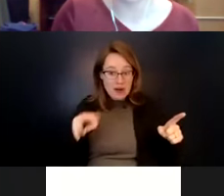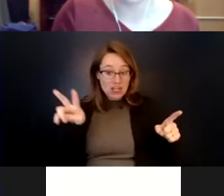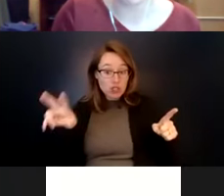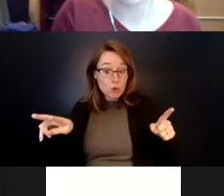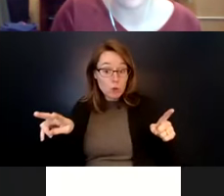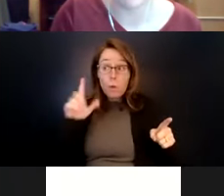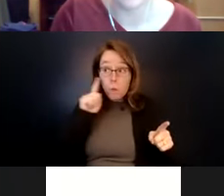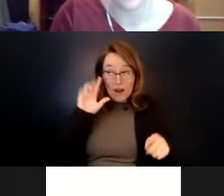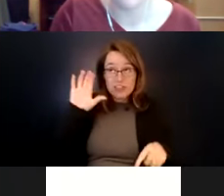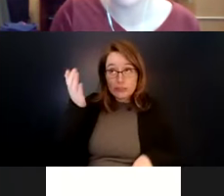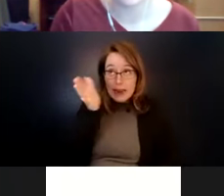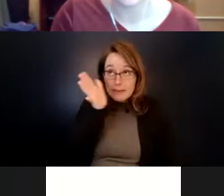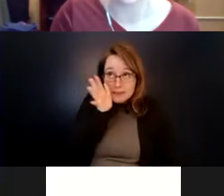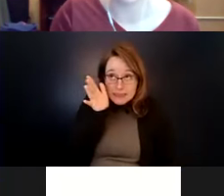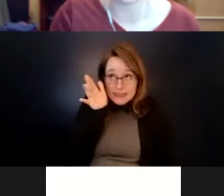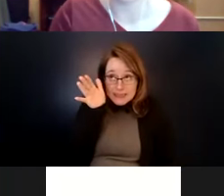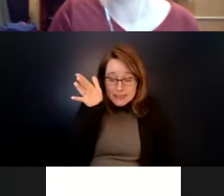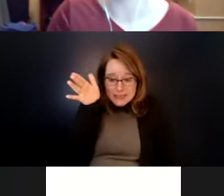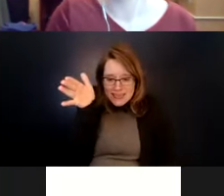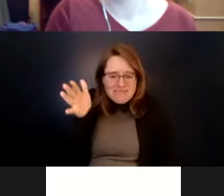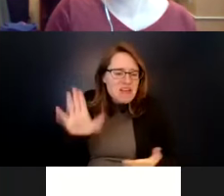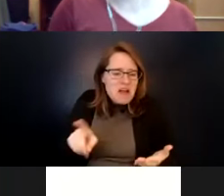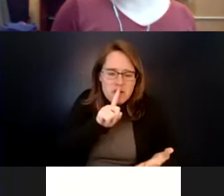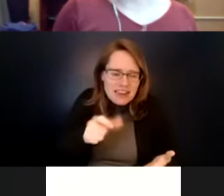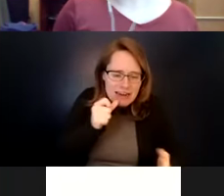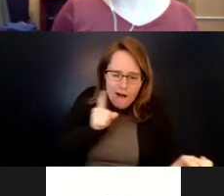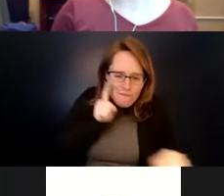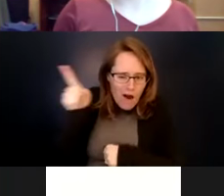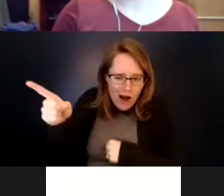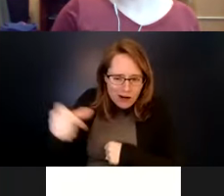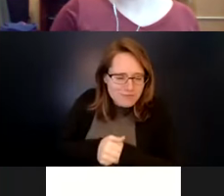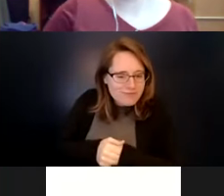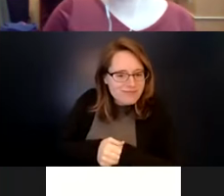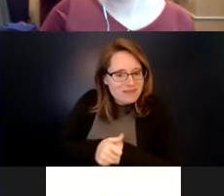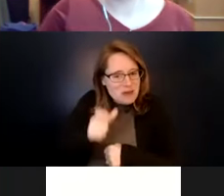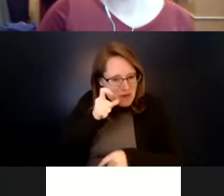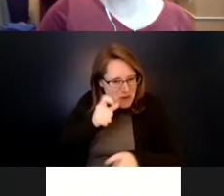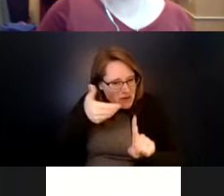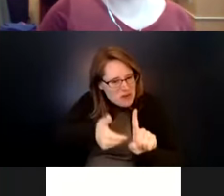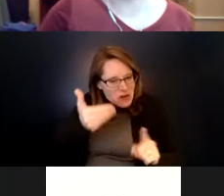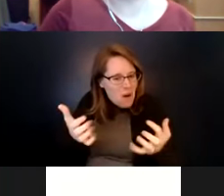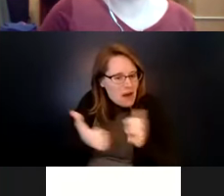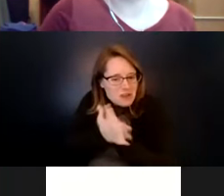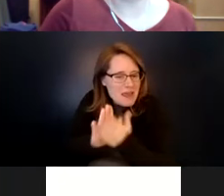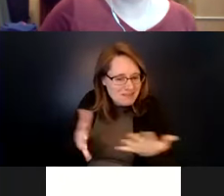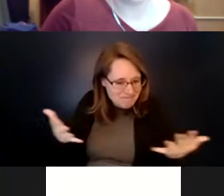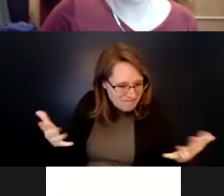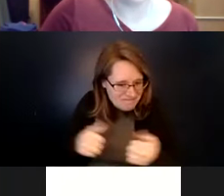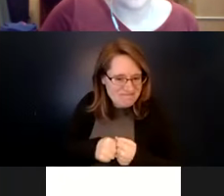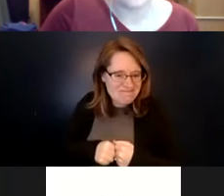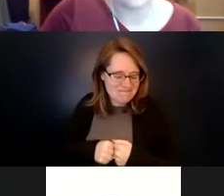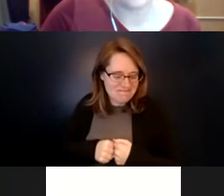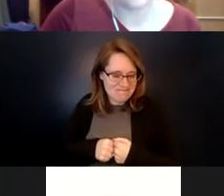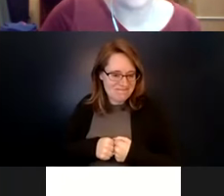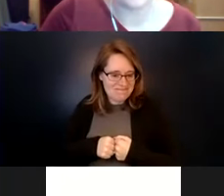a long time away from now, but really isn't very long. Who do you want to be? So you can talk